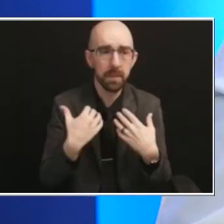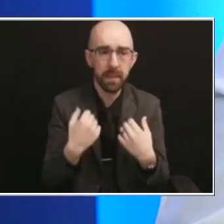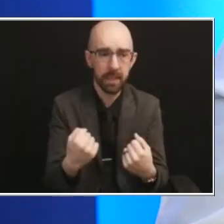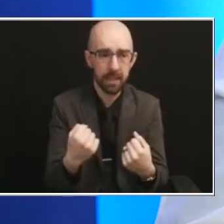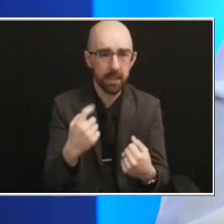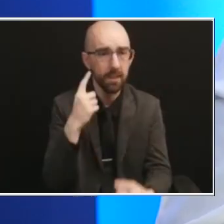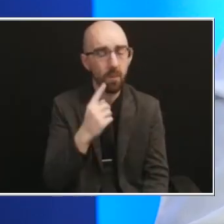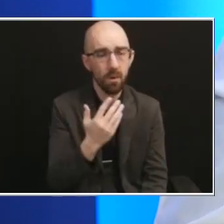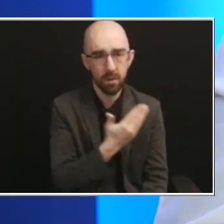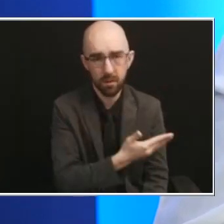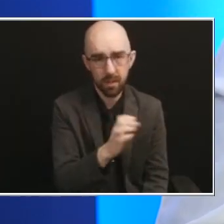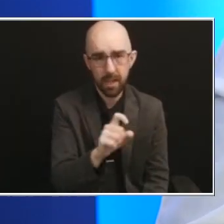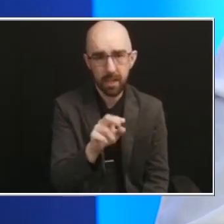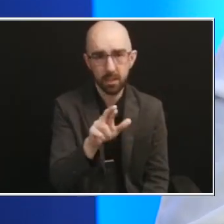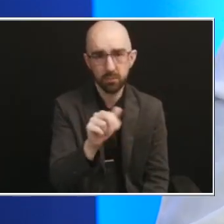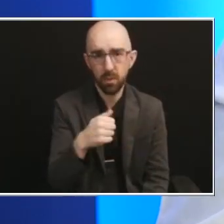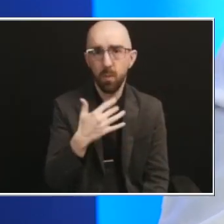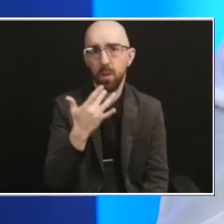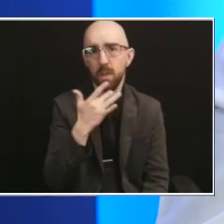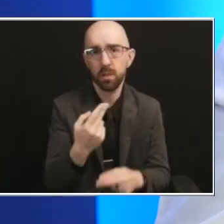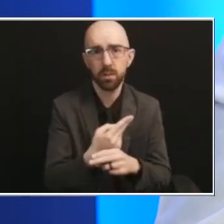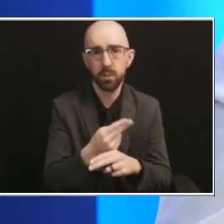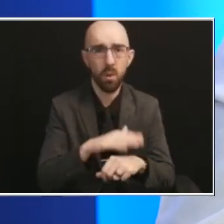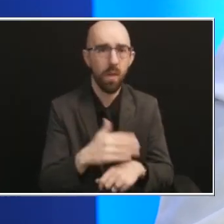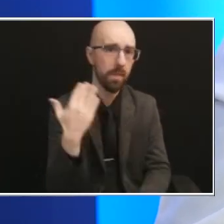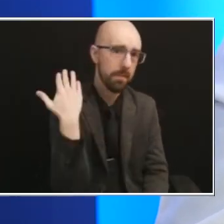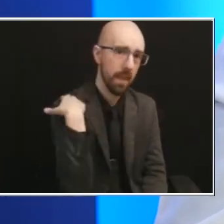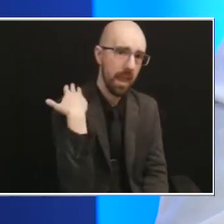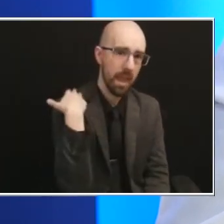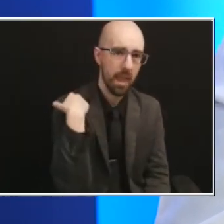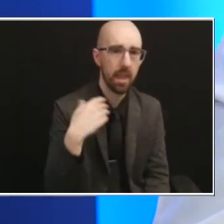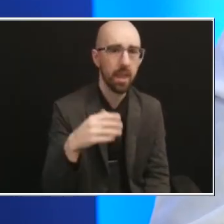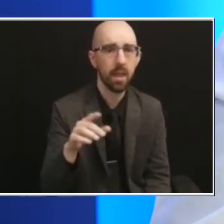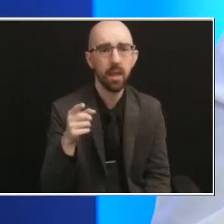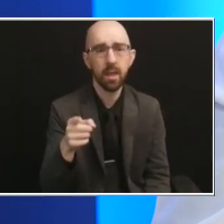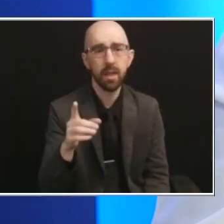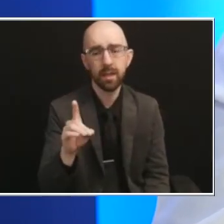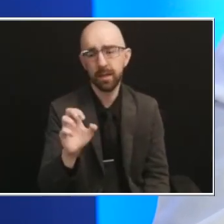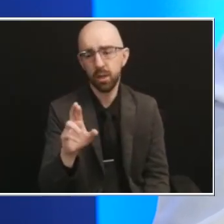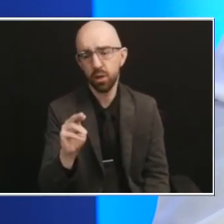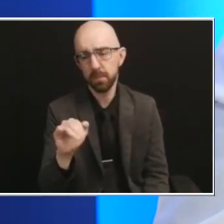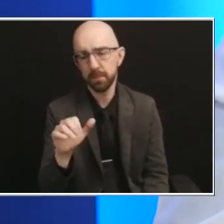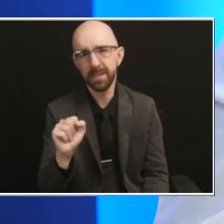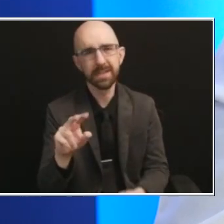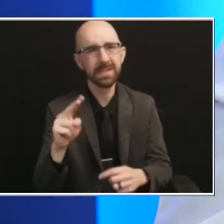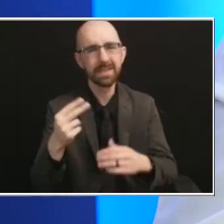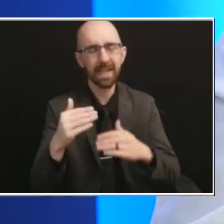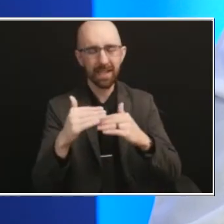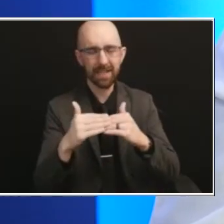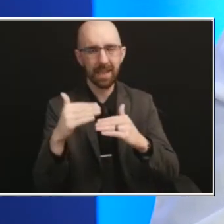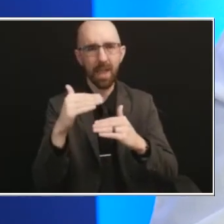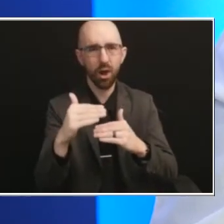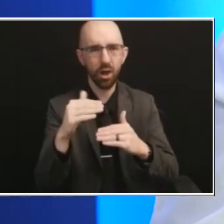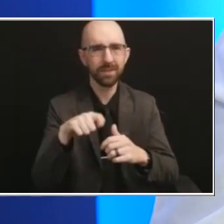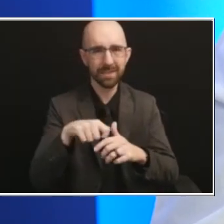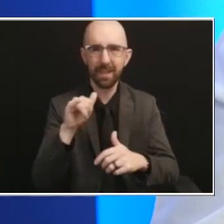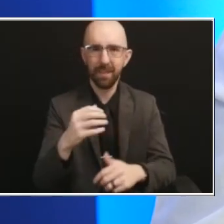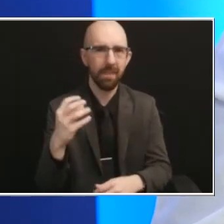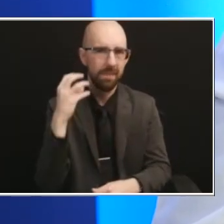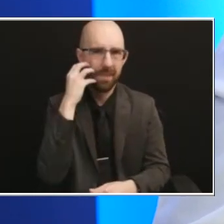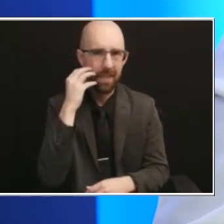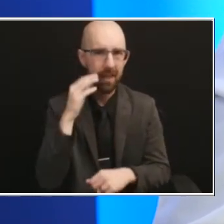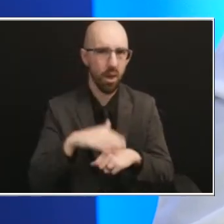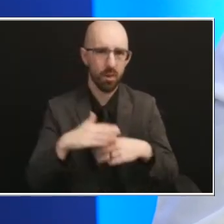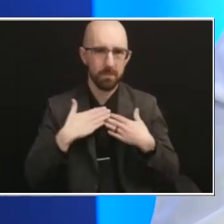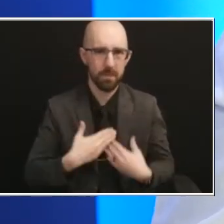very lucky that we were using it on the back, where the dermis, or the second layer of skin, is the thickest in your body. And so there's a lot